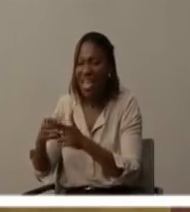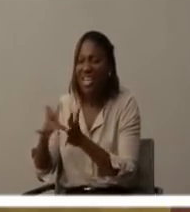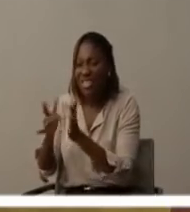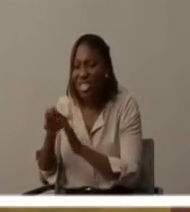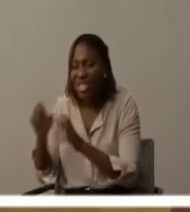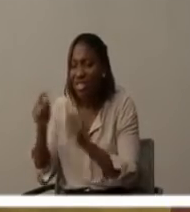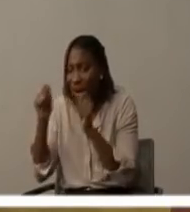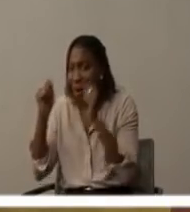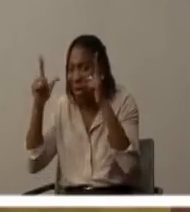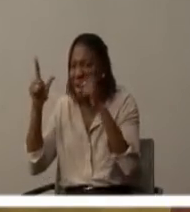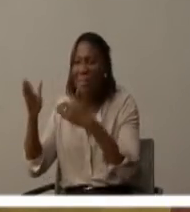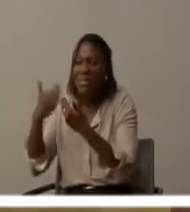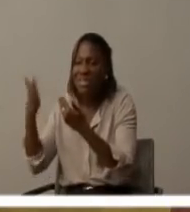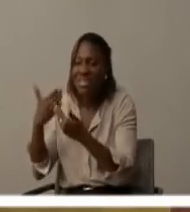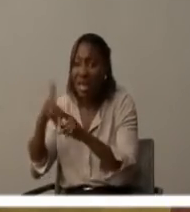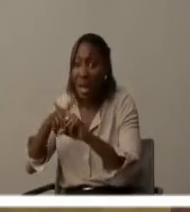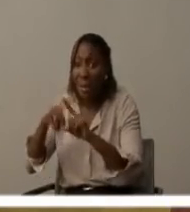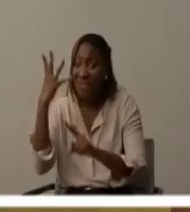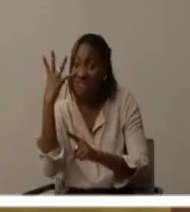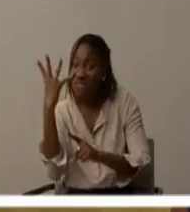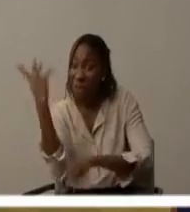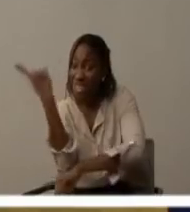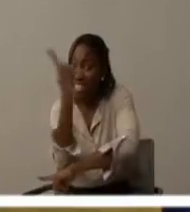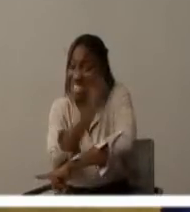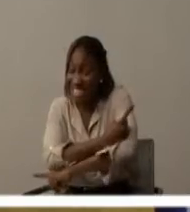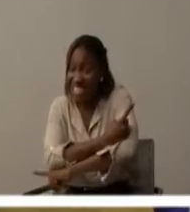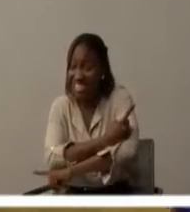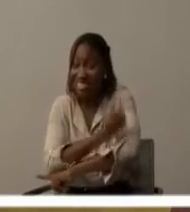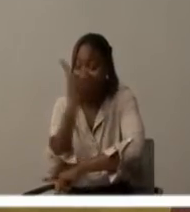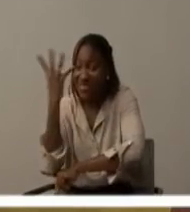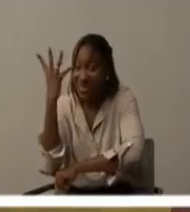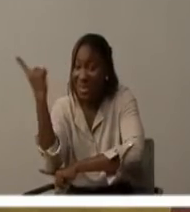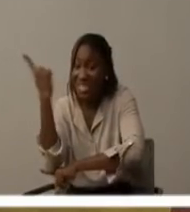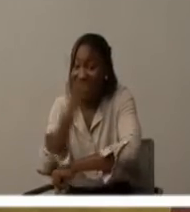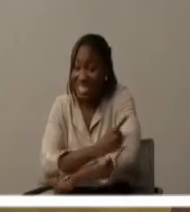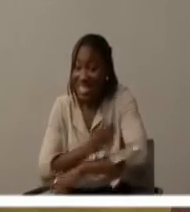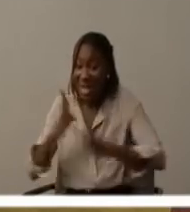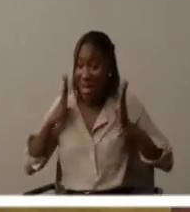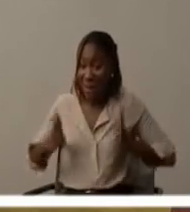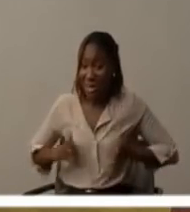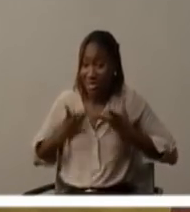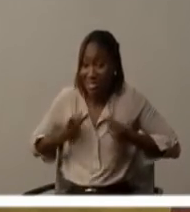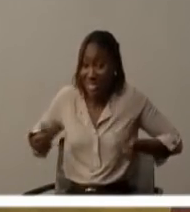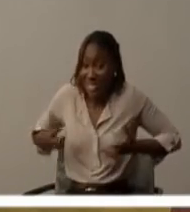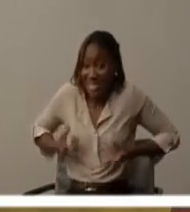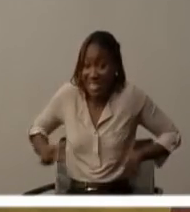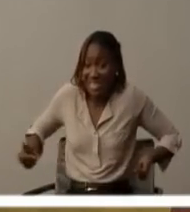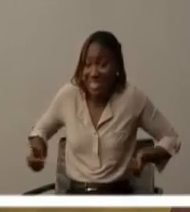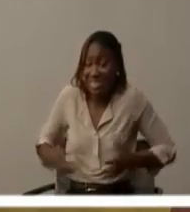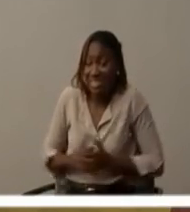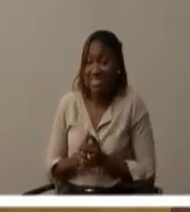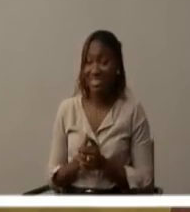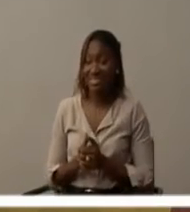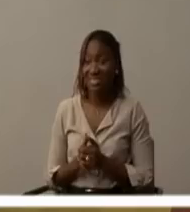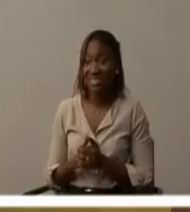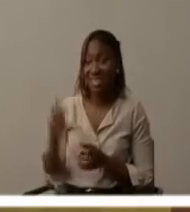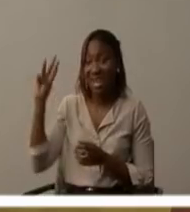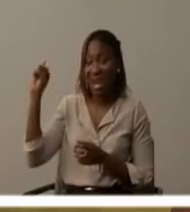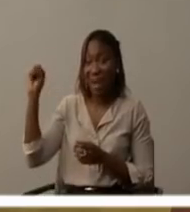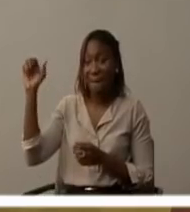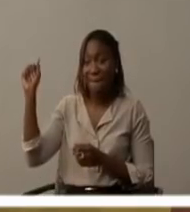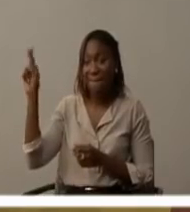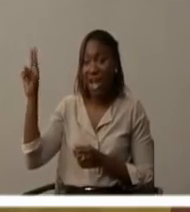is what the text is saying. And what about Mary? Mary is the one praying at home. She's a